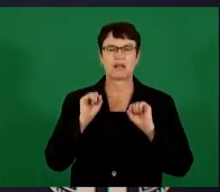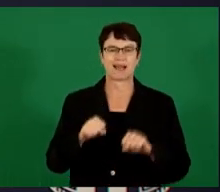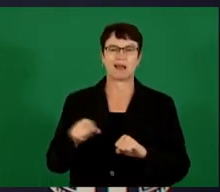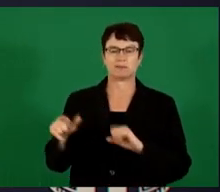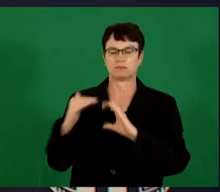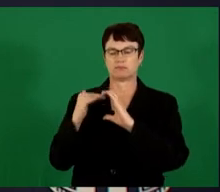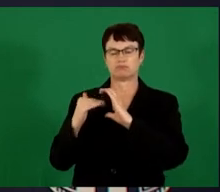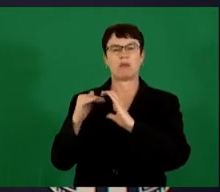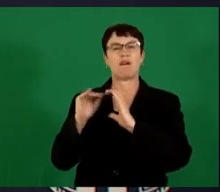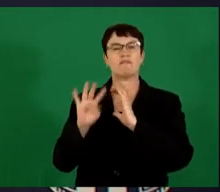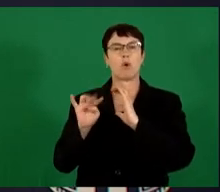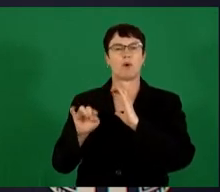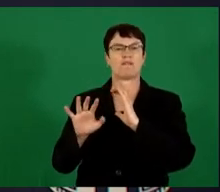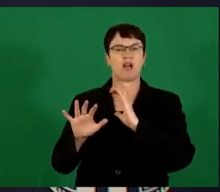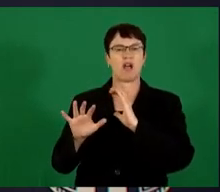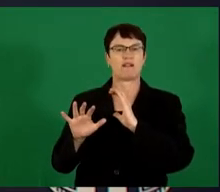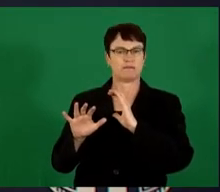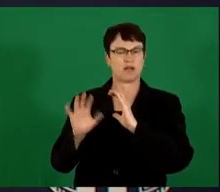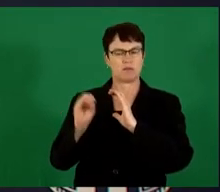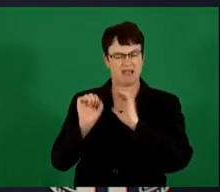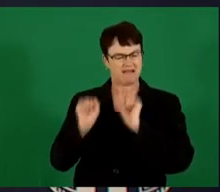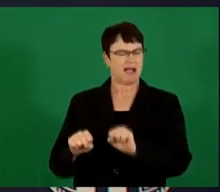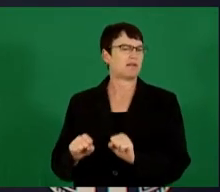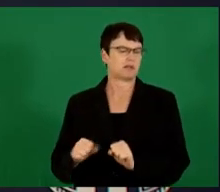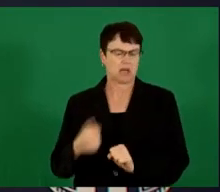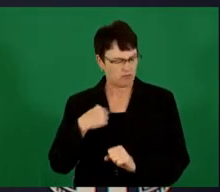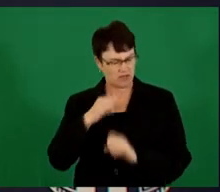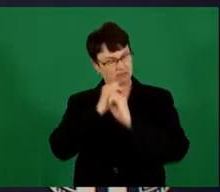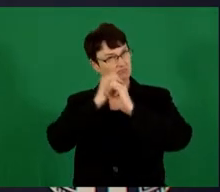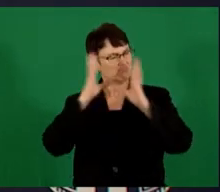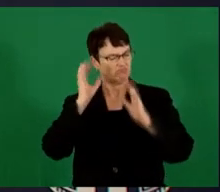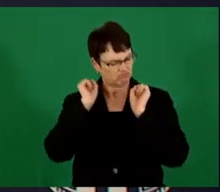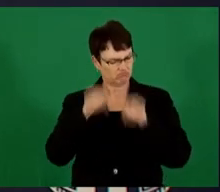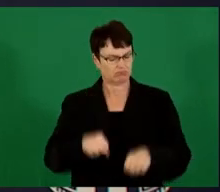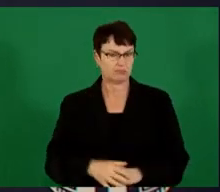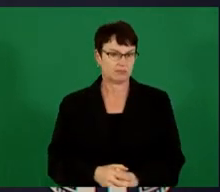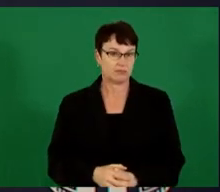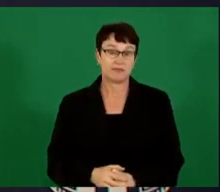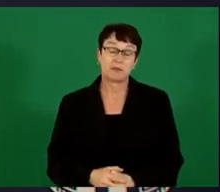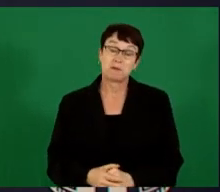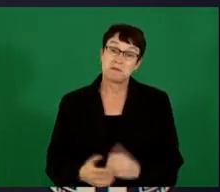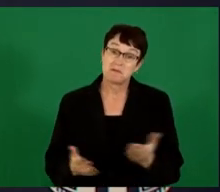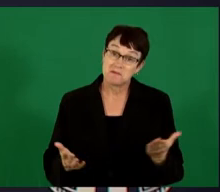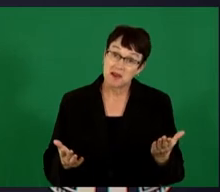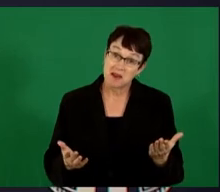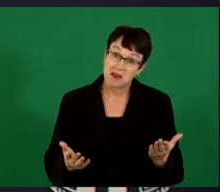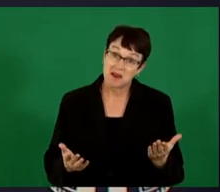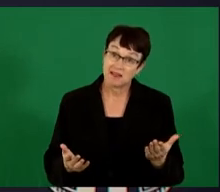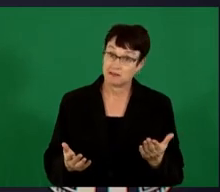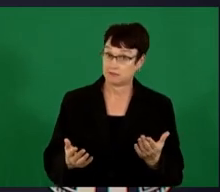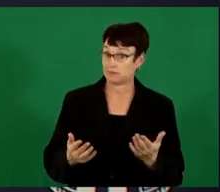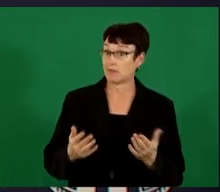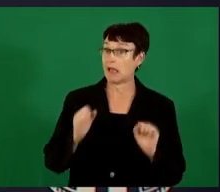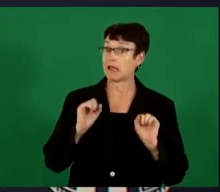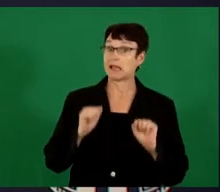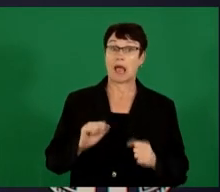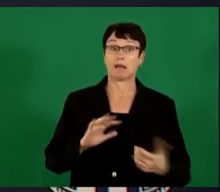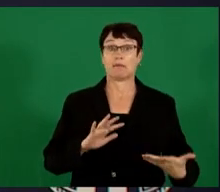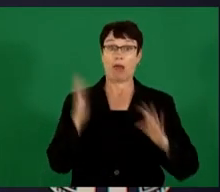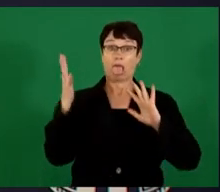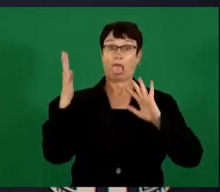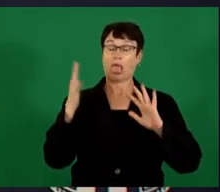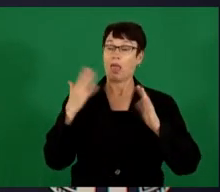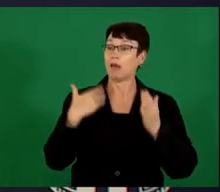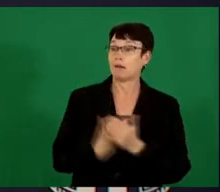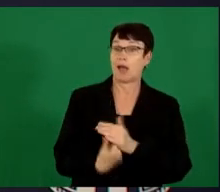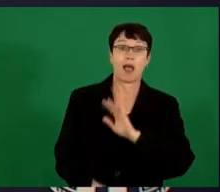of course, this is a dismal science that we play that is called economics. Things change, circumstances change, and we said there